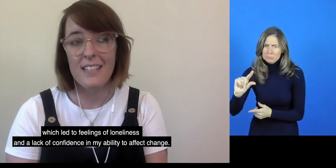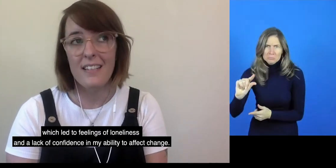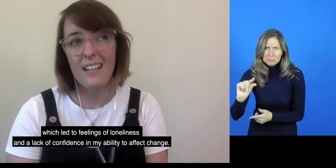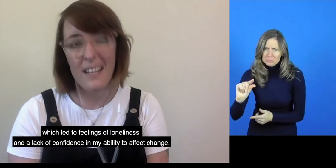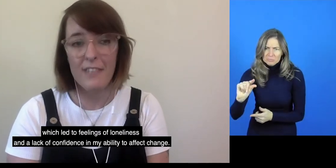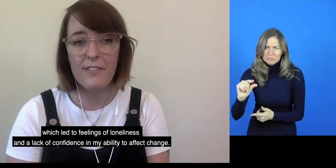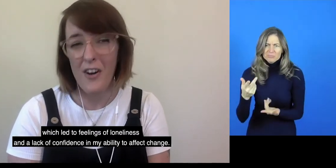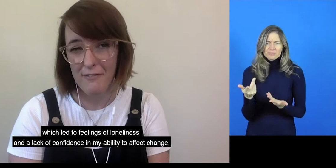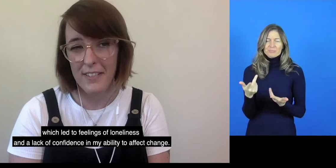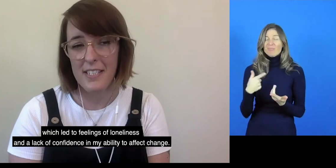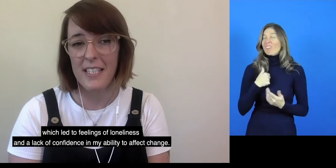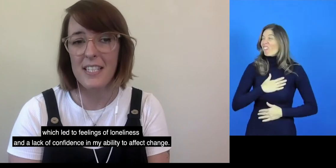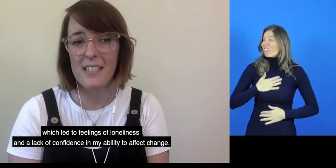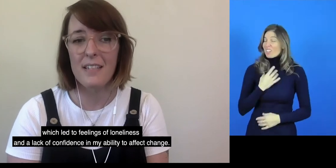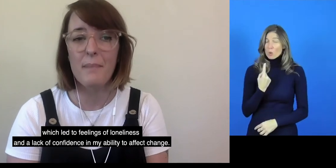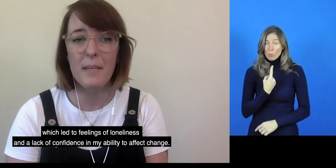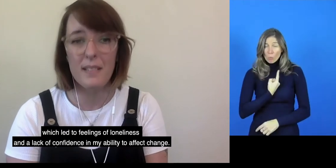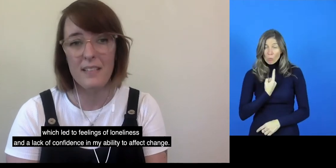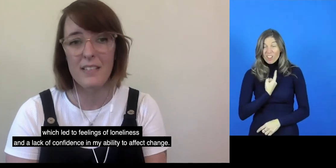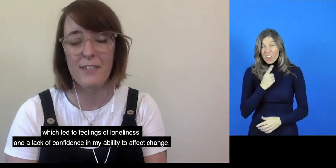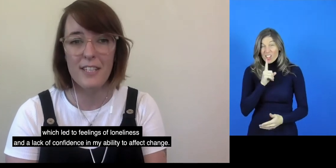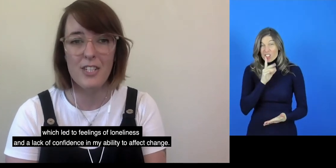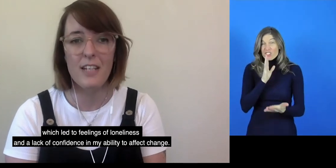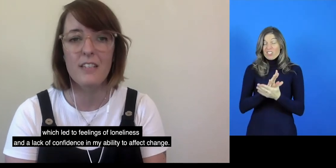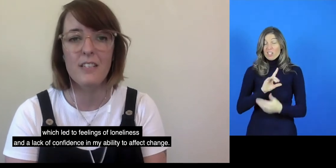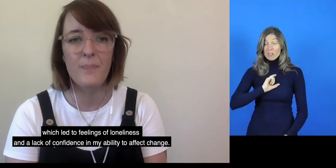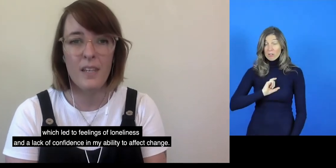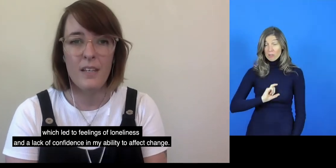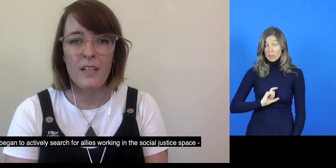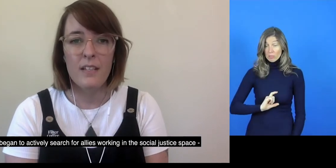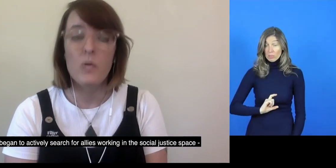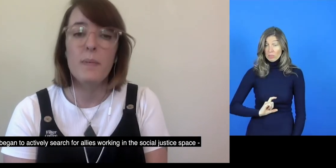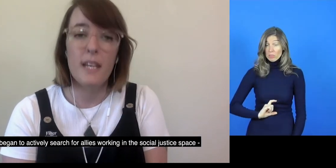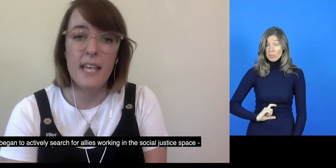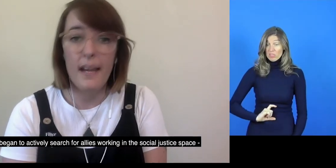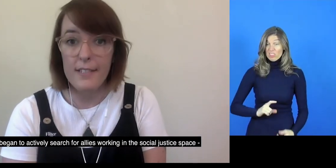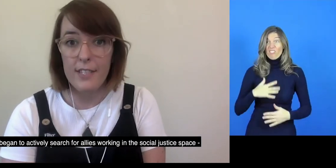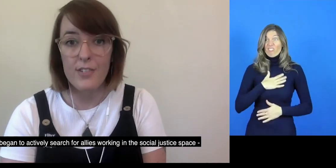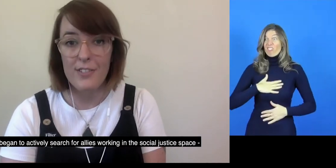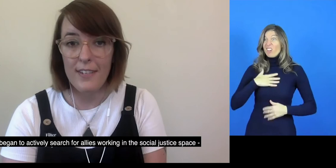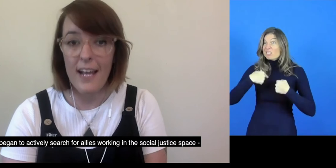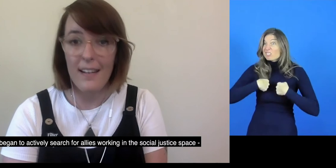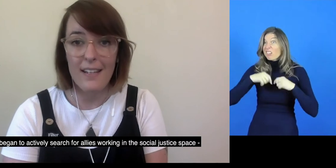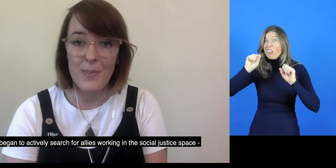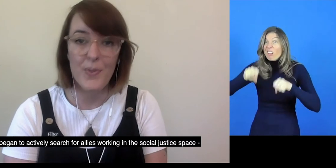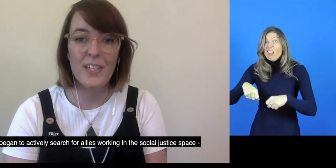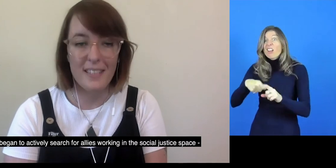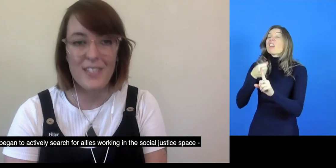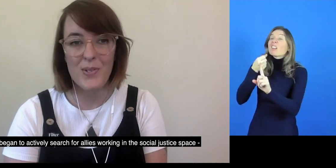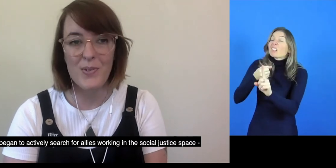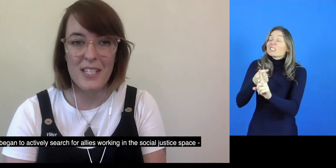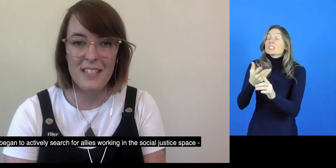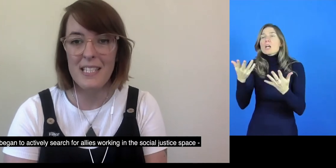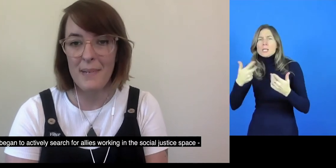and a lack of confidence, I guess, in my ability to effect change. So I began to actively search for allies working